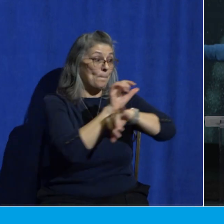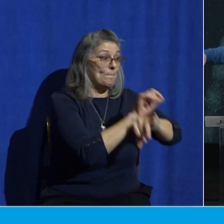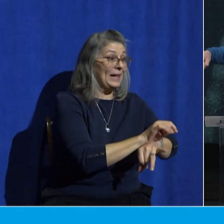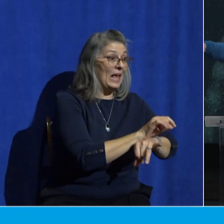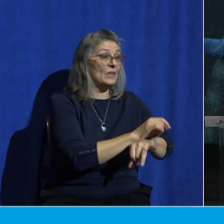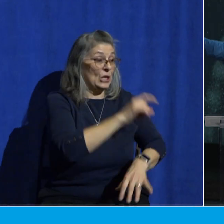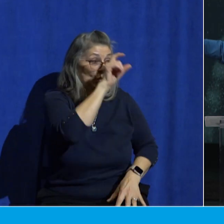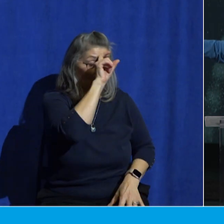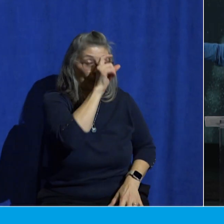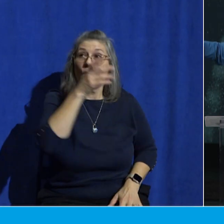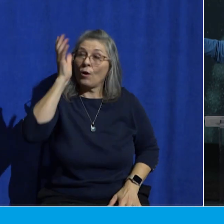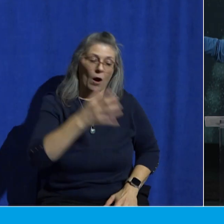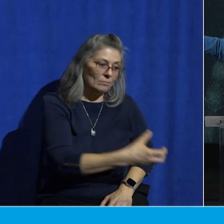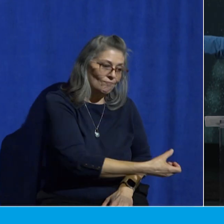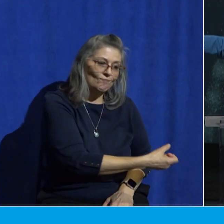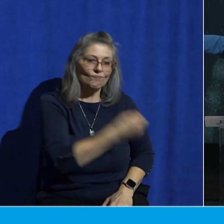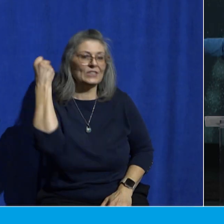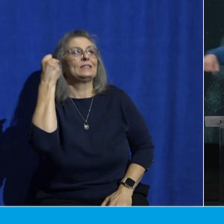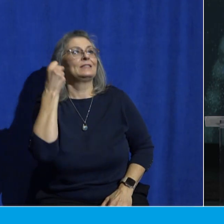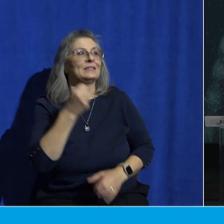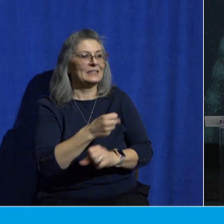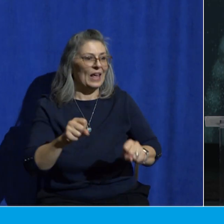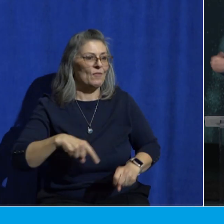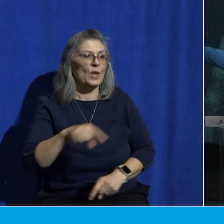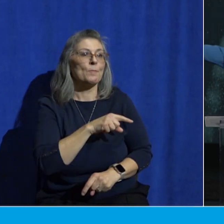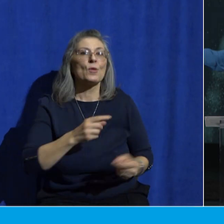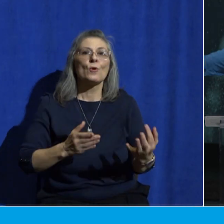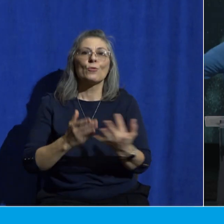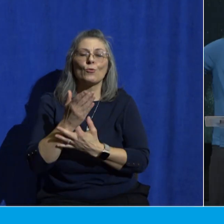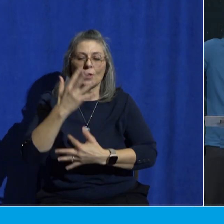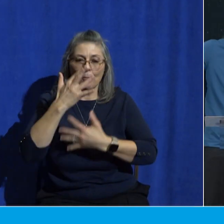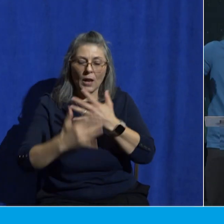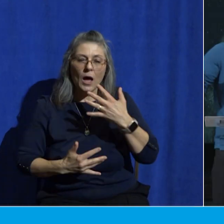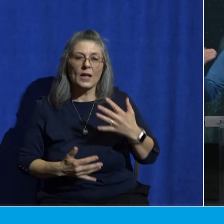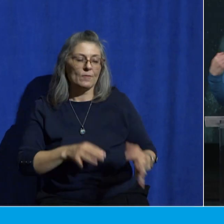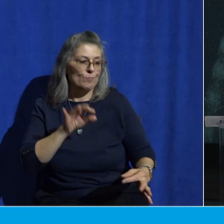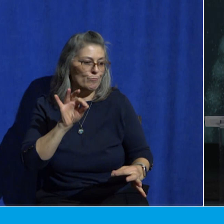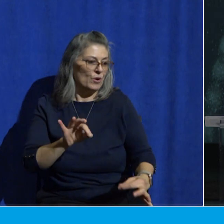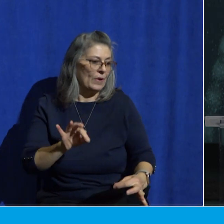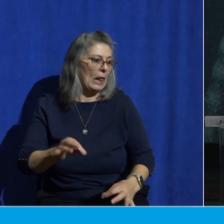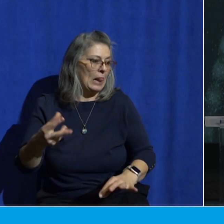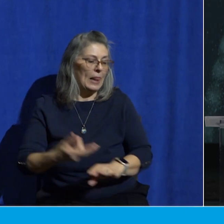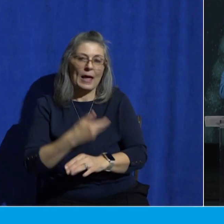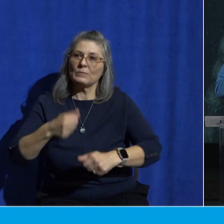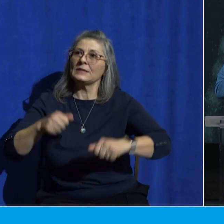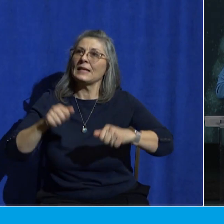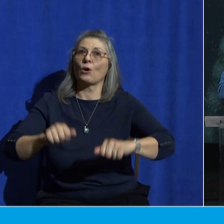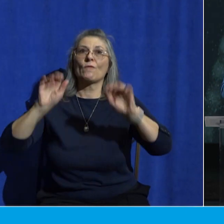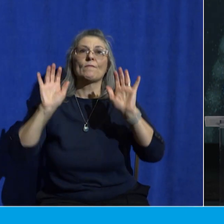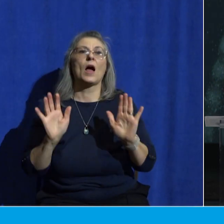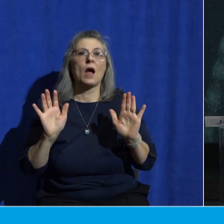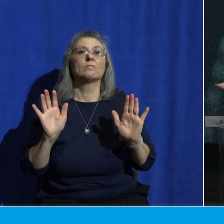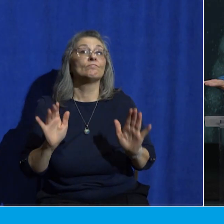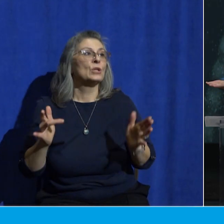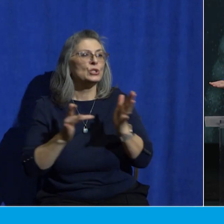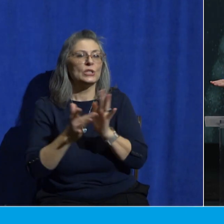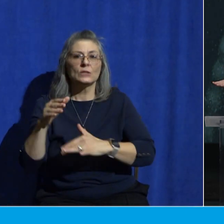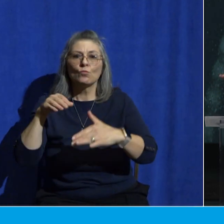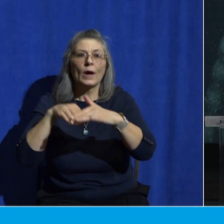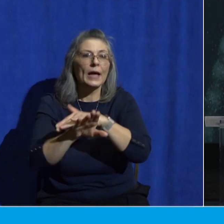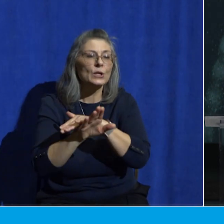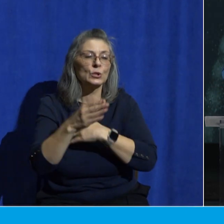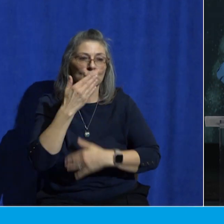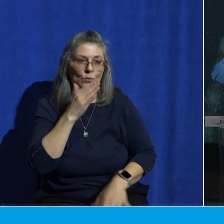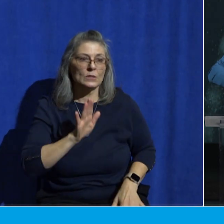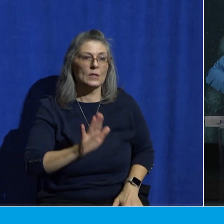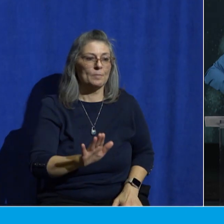the blood of a spotless lamb. Jesus is entering the city with no sin in him.